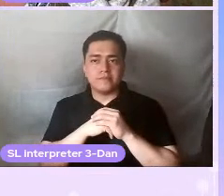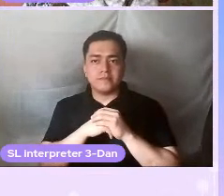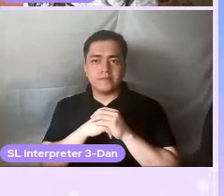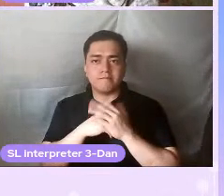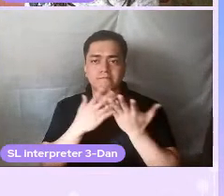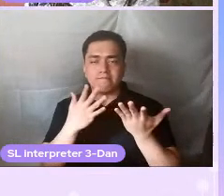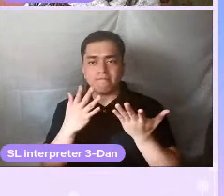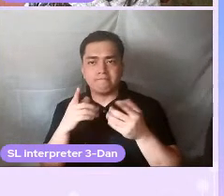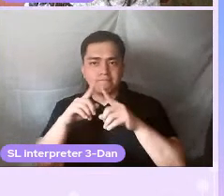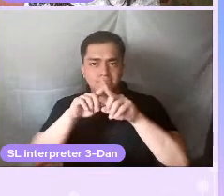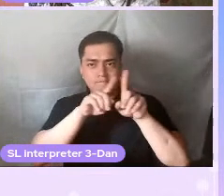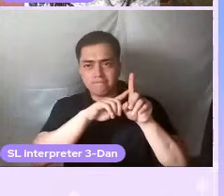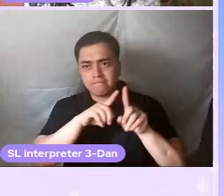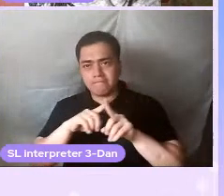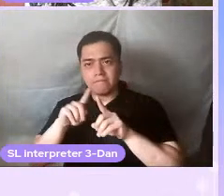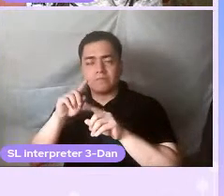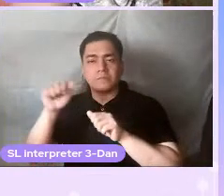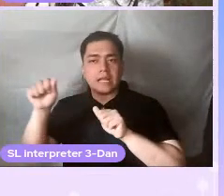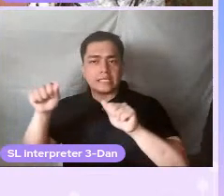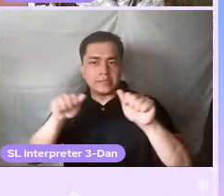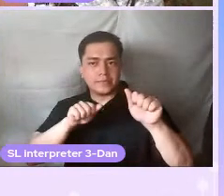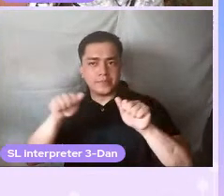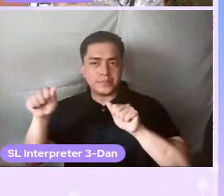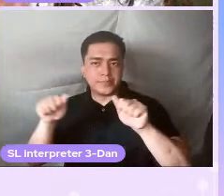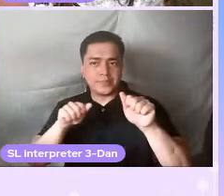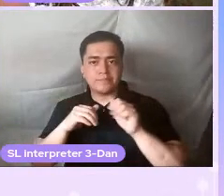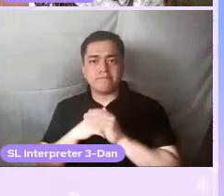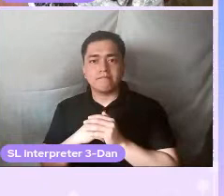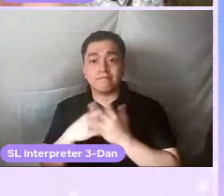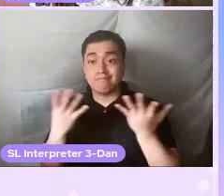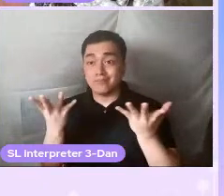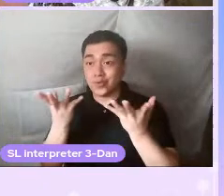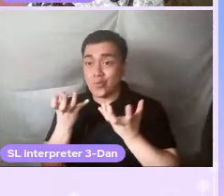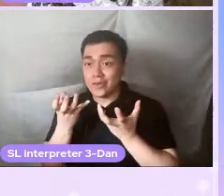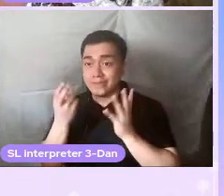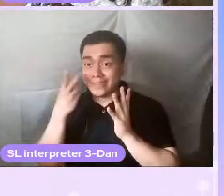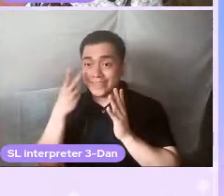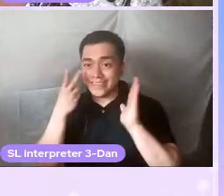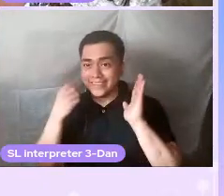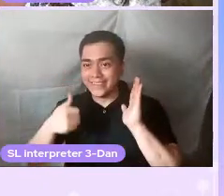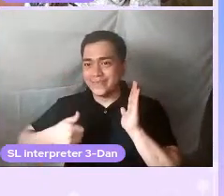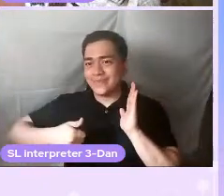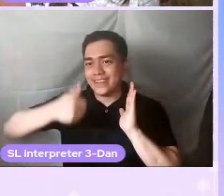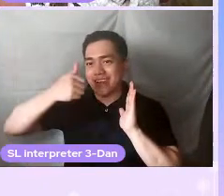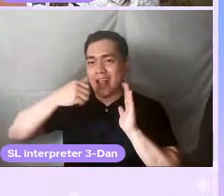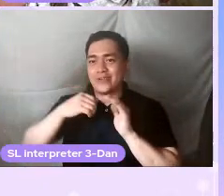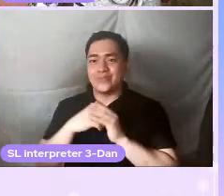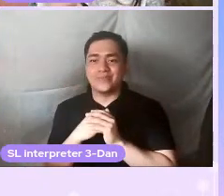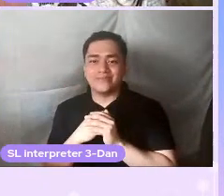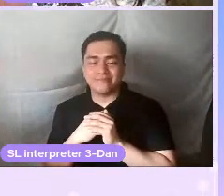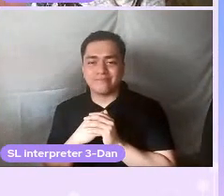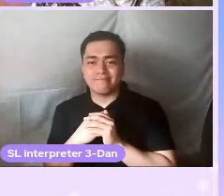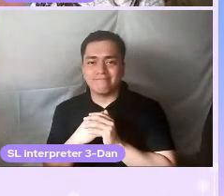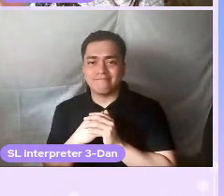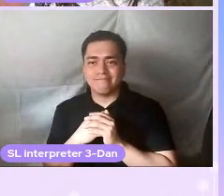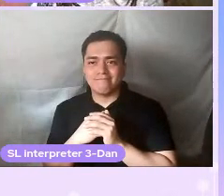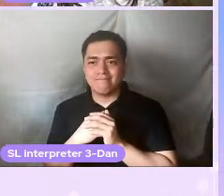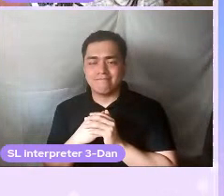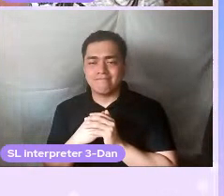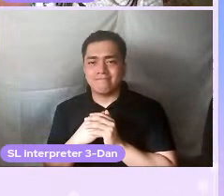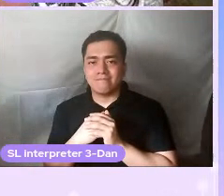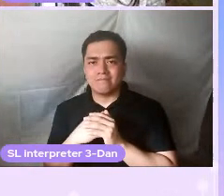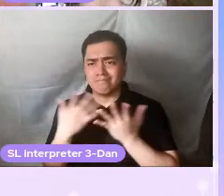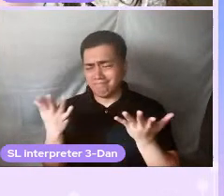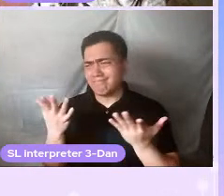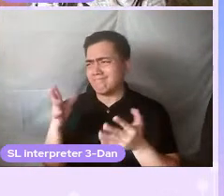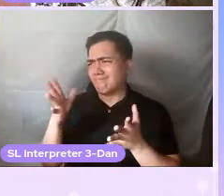various activities, no? And they've won, like, competitions globally, no? So it's not like wala pala dun yung mga women. It's